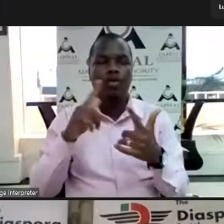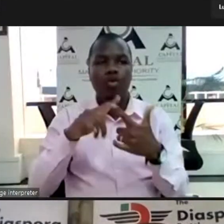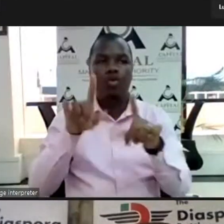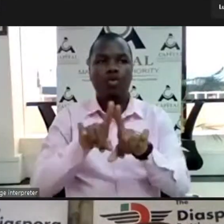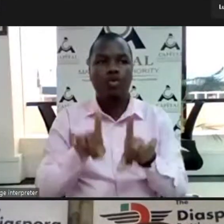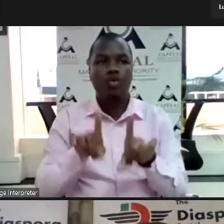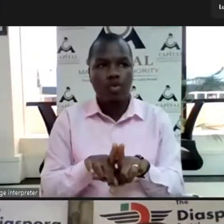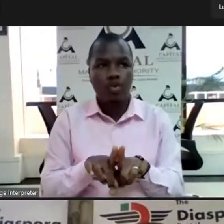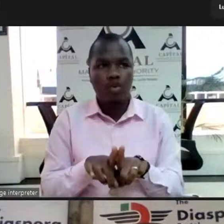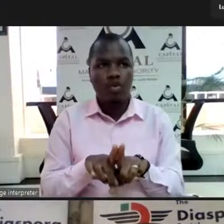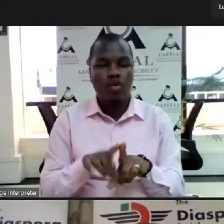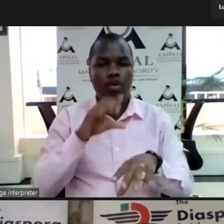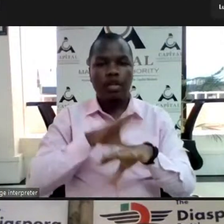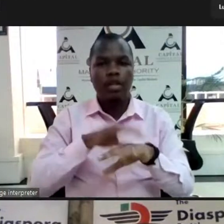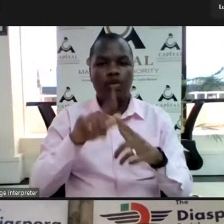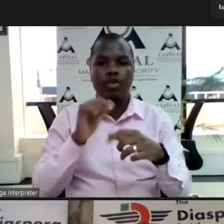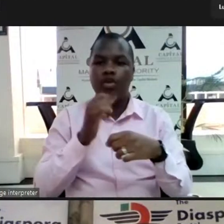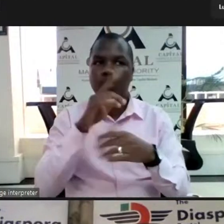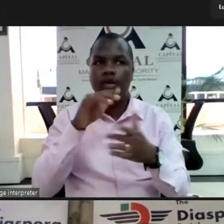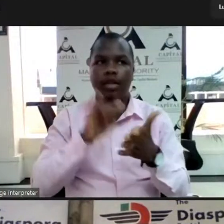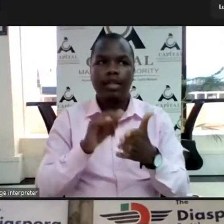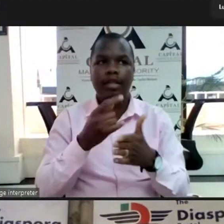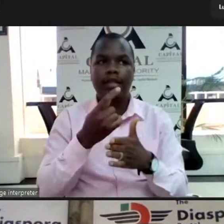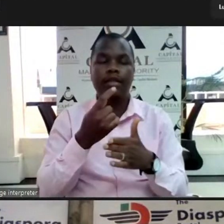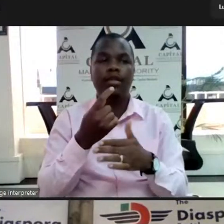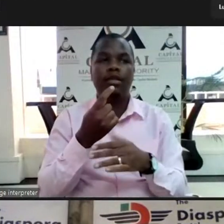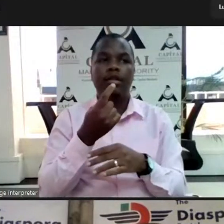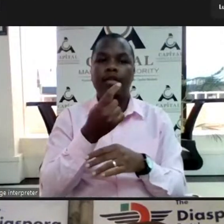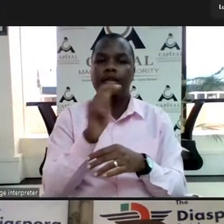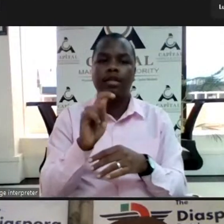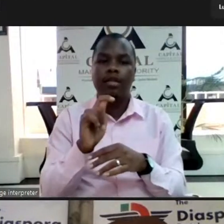also get to ensure that they are also